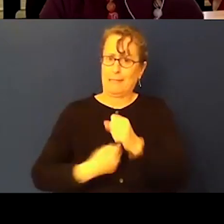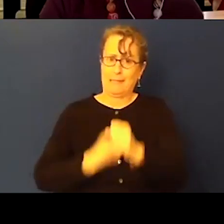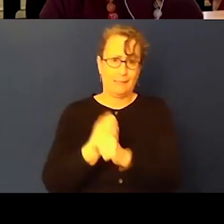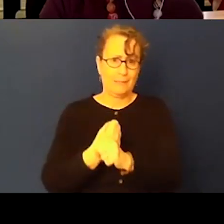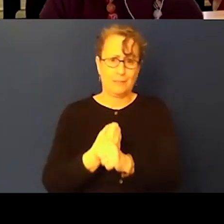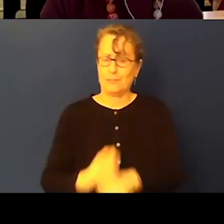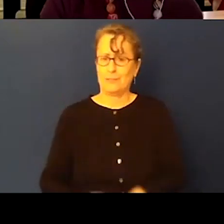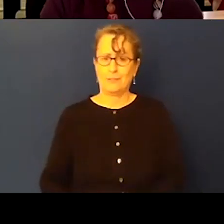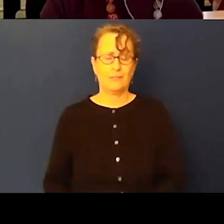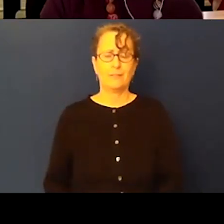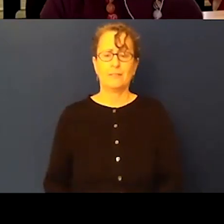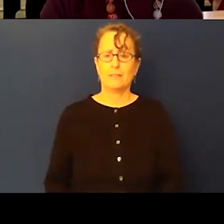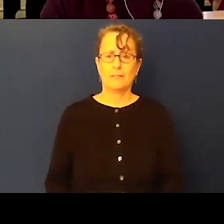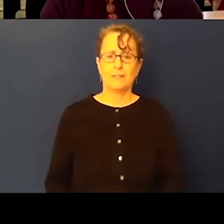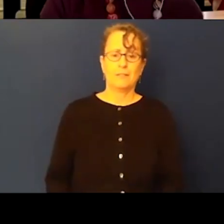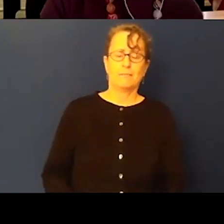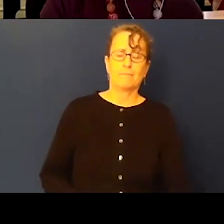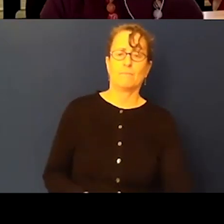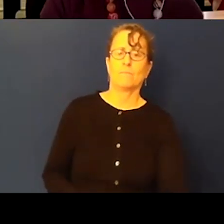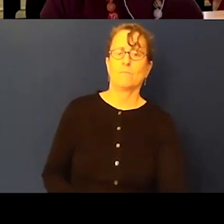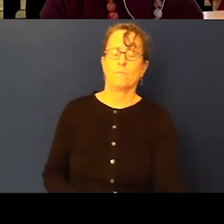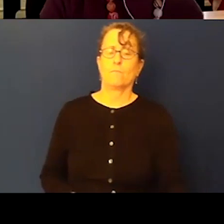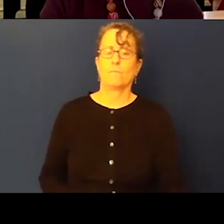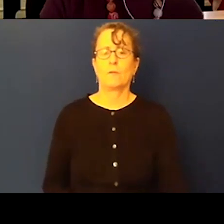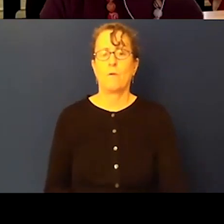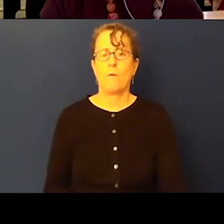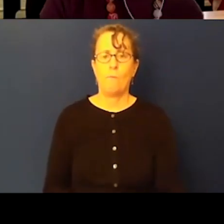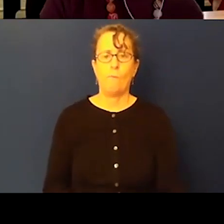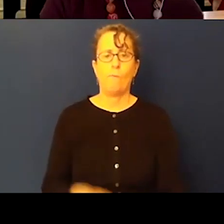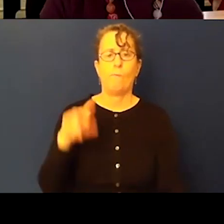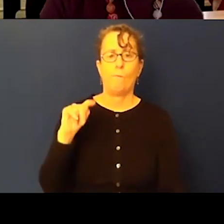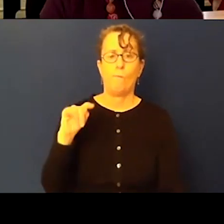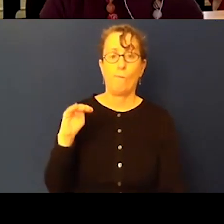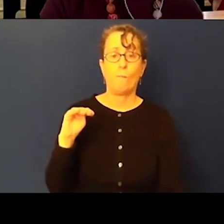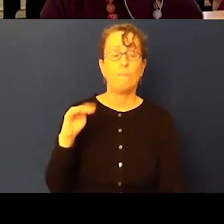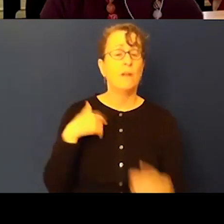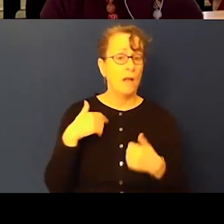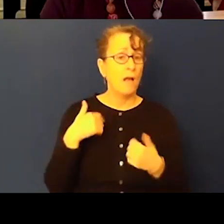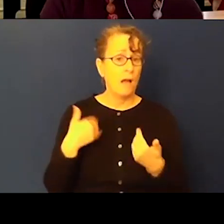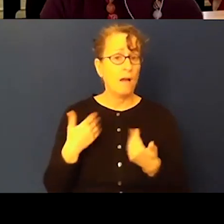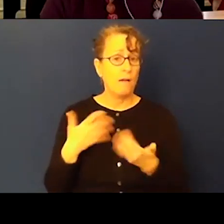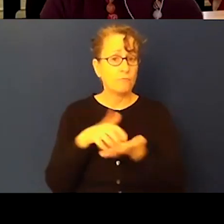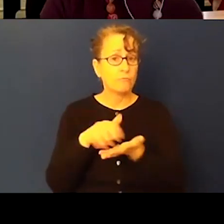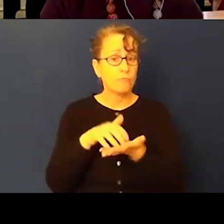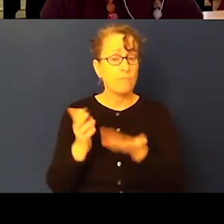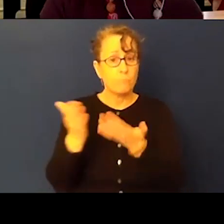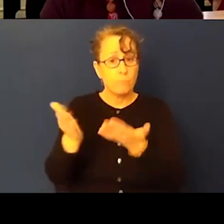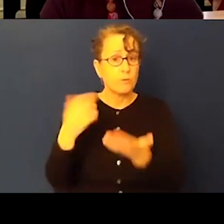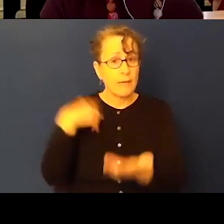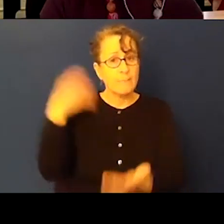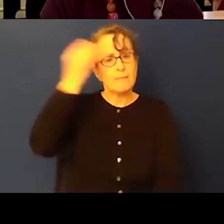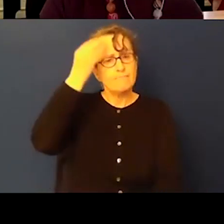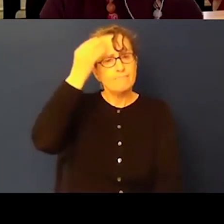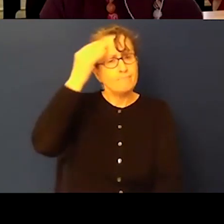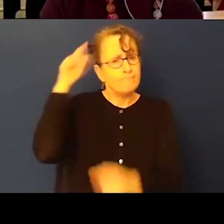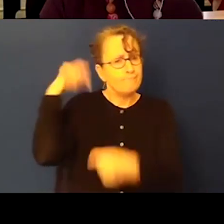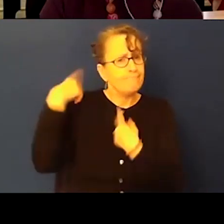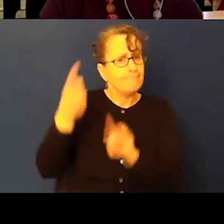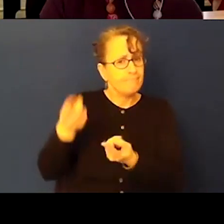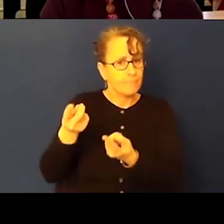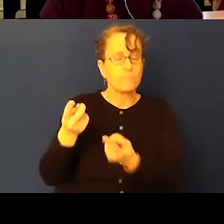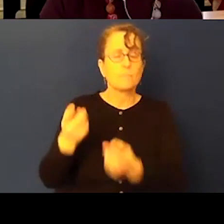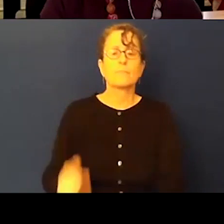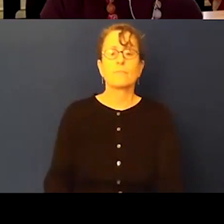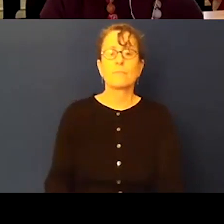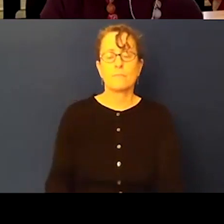Thank you, Liz. I have a rough proposal for this because I thought about it a lot. And I thought as a